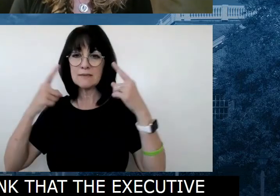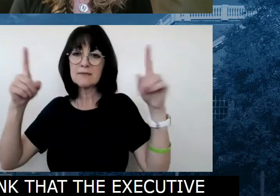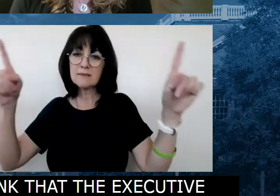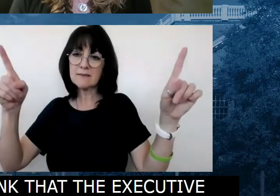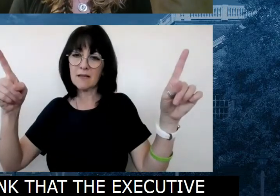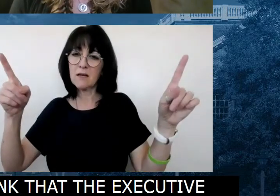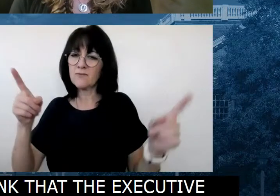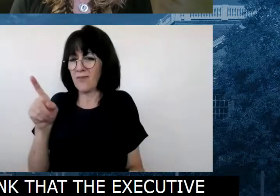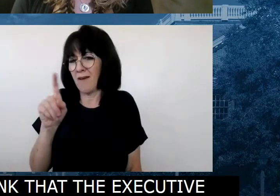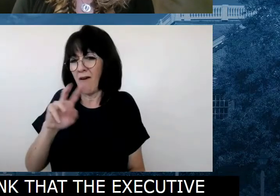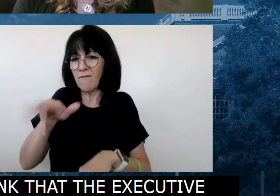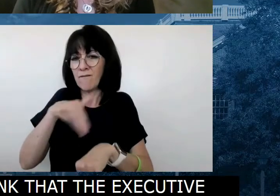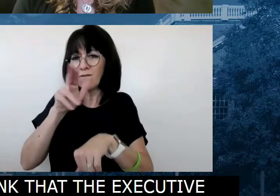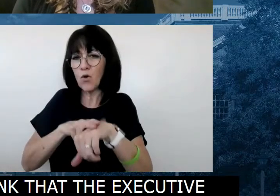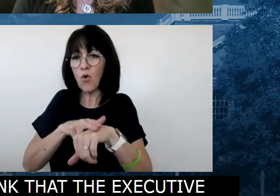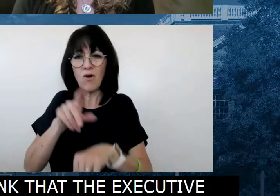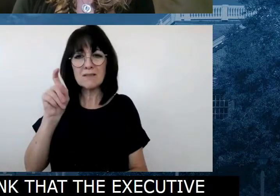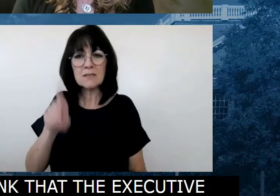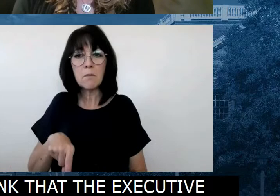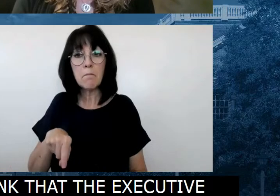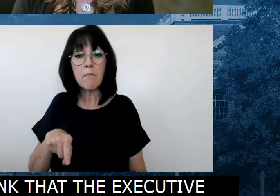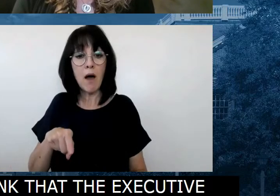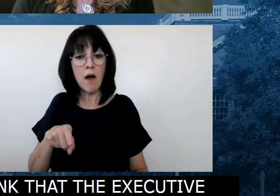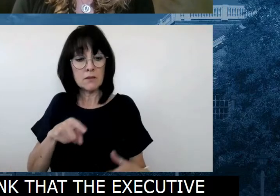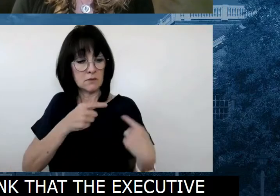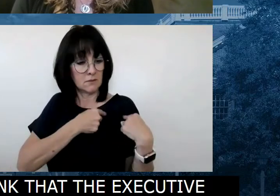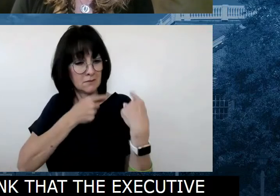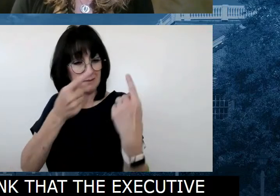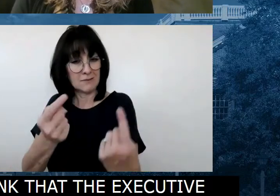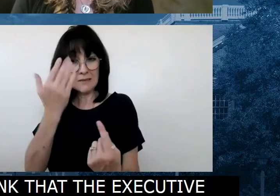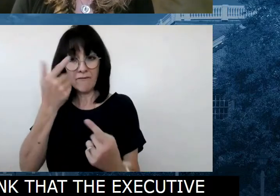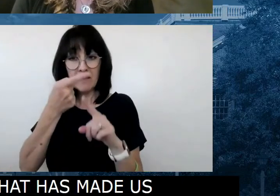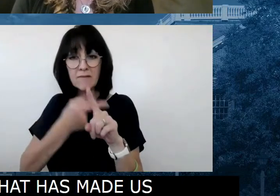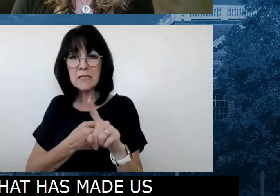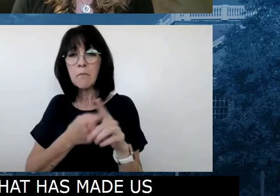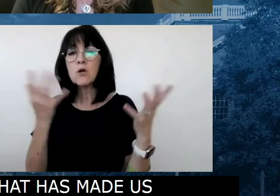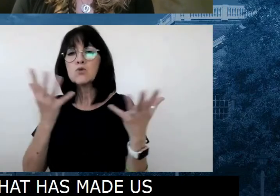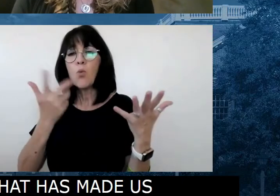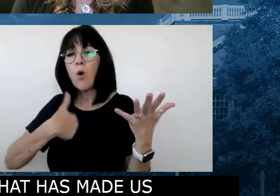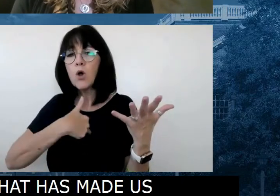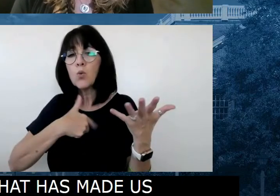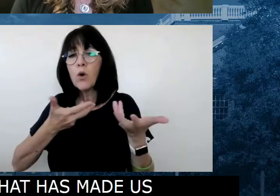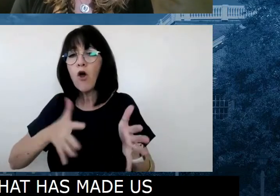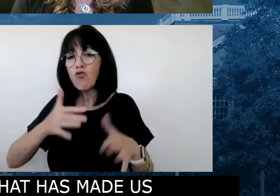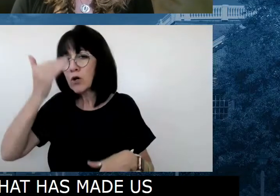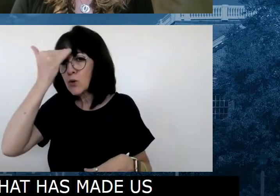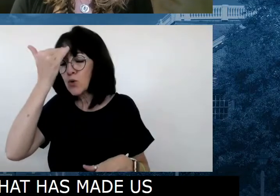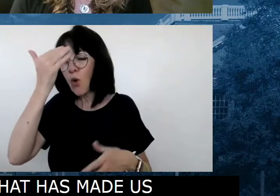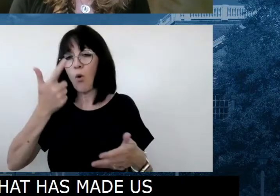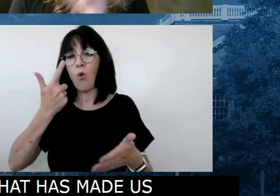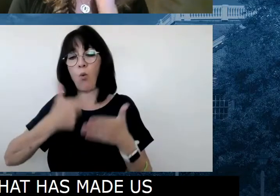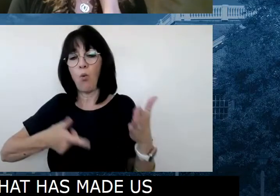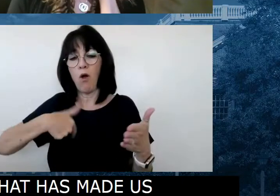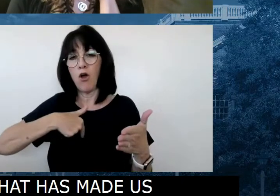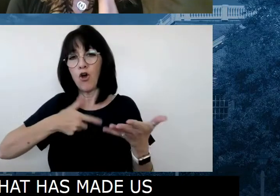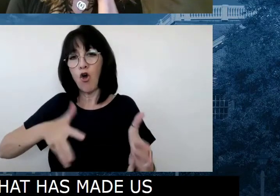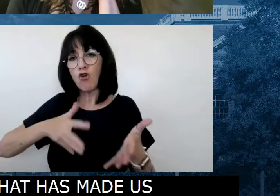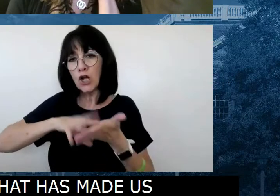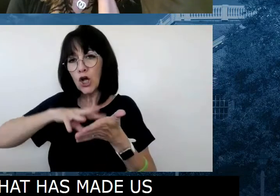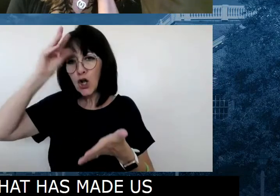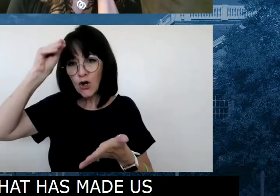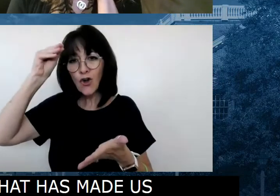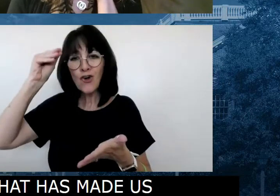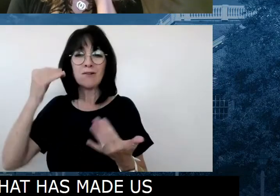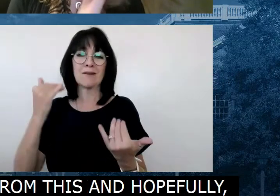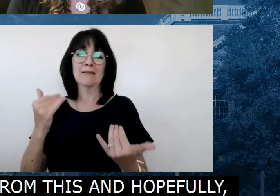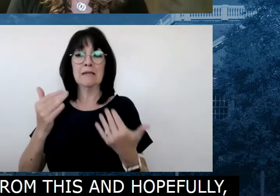and not just learn for hopefully the next pandemic's not for 100+ years, but we've used the term all hazards in